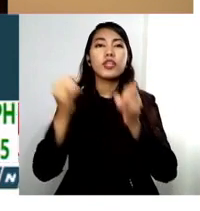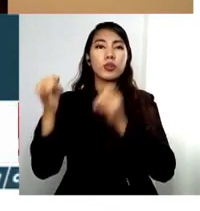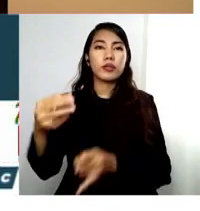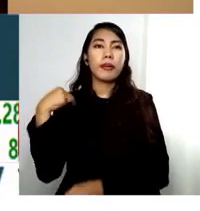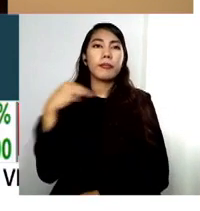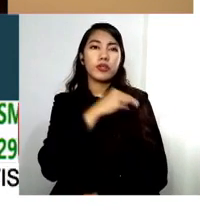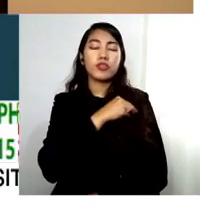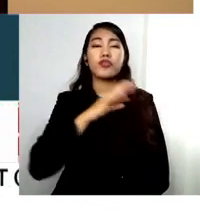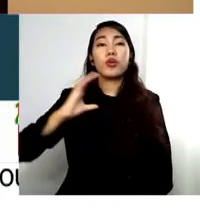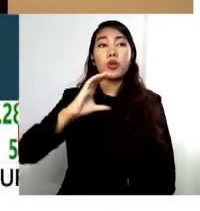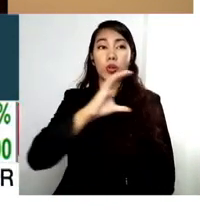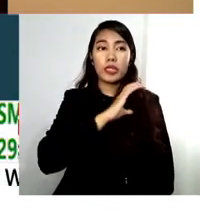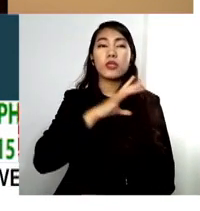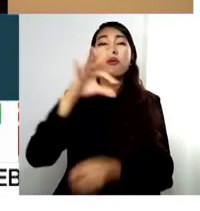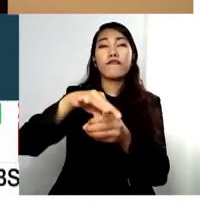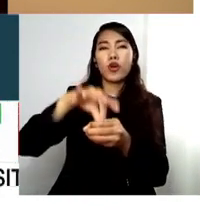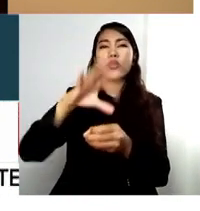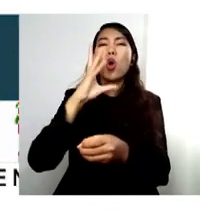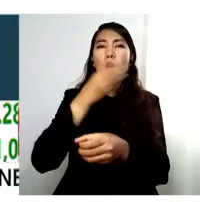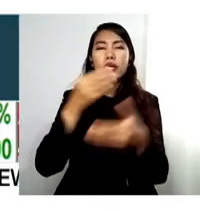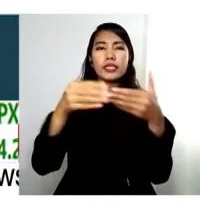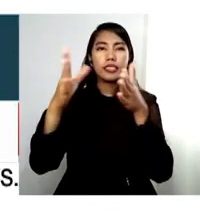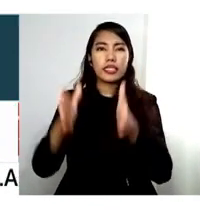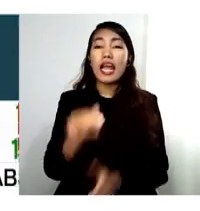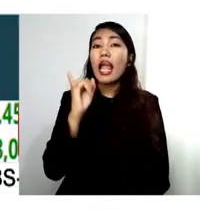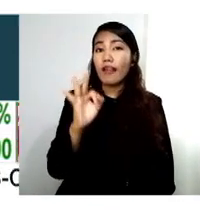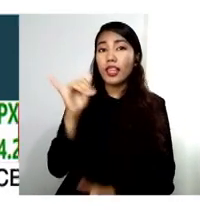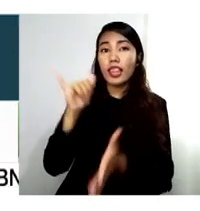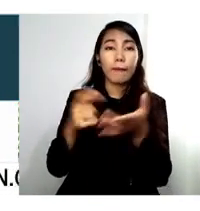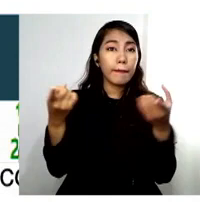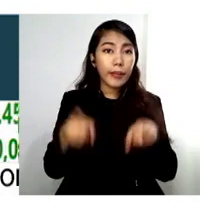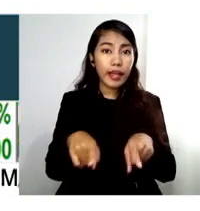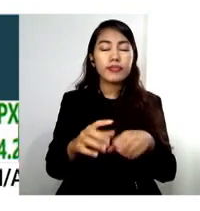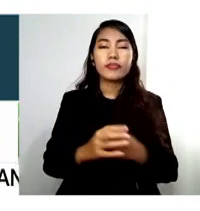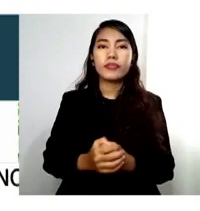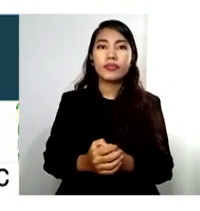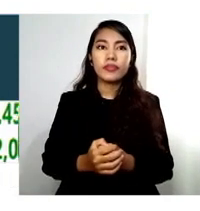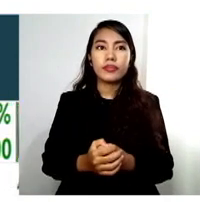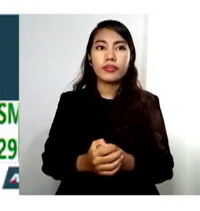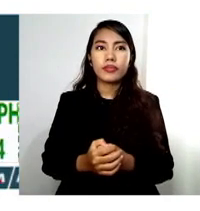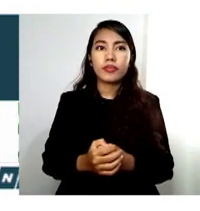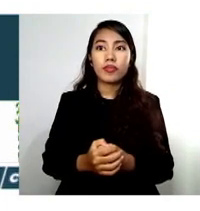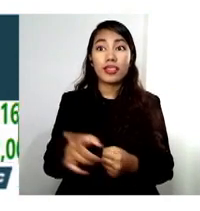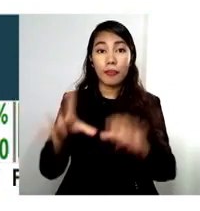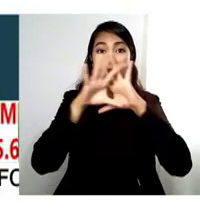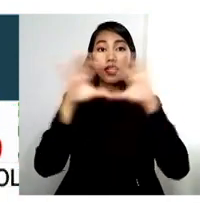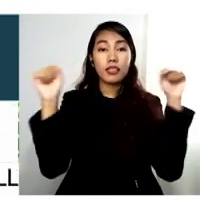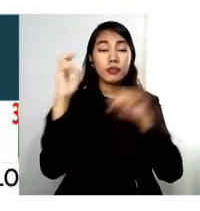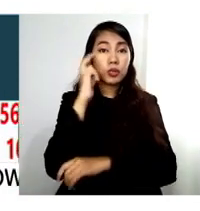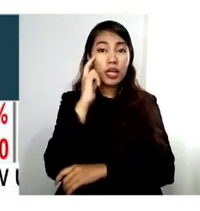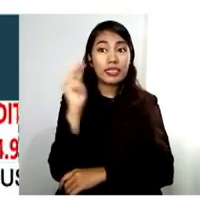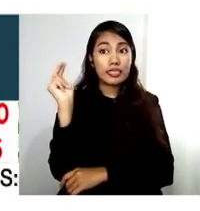leadership. So if in case that happens, Mr. Secretary, will the president have to intervene once